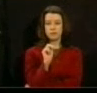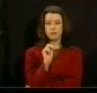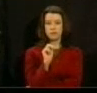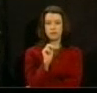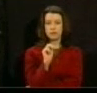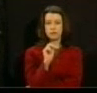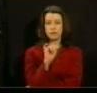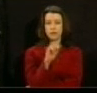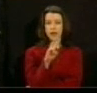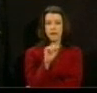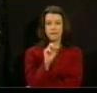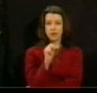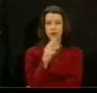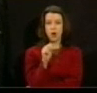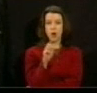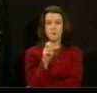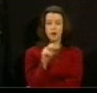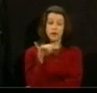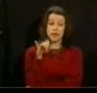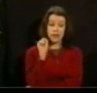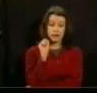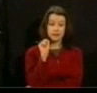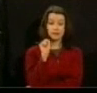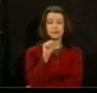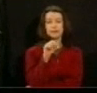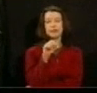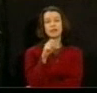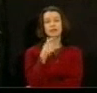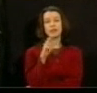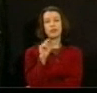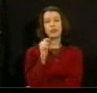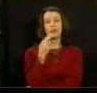Commissioner Ivan Yes. Commissioner Gouda,